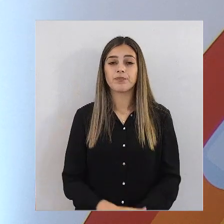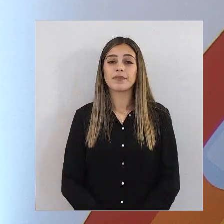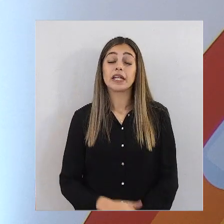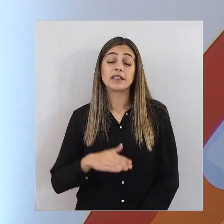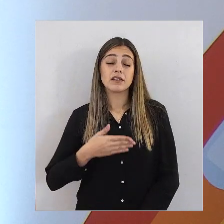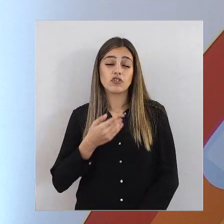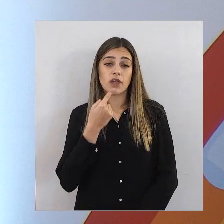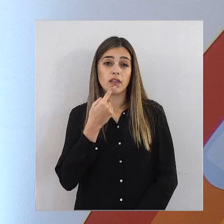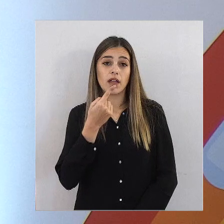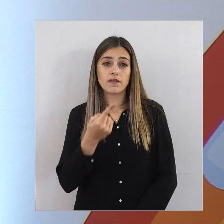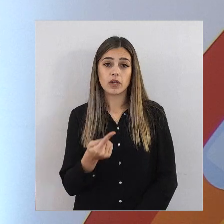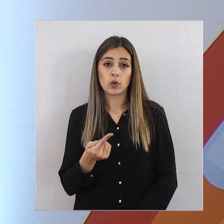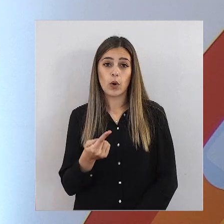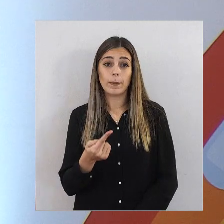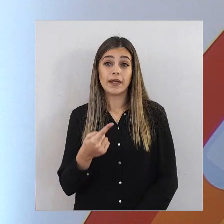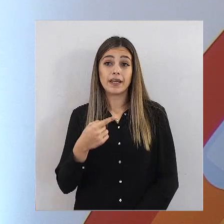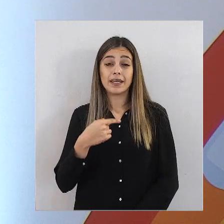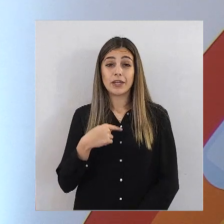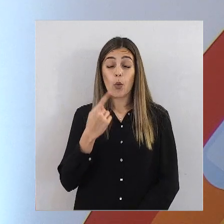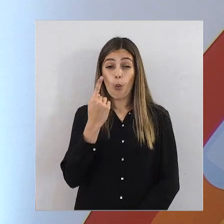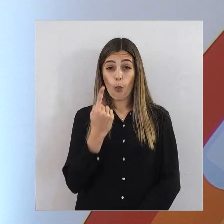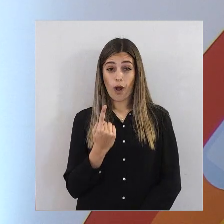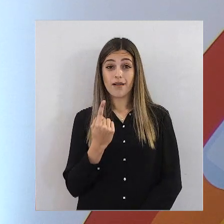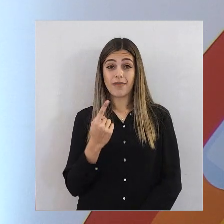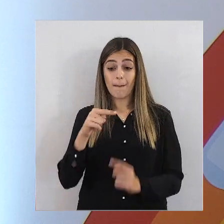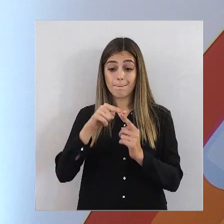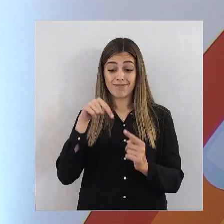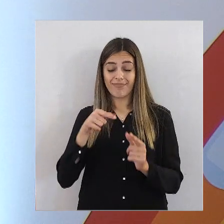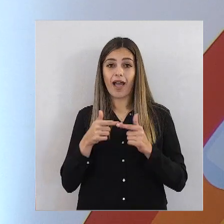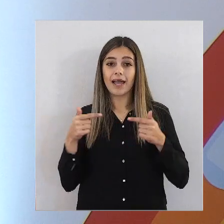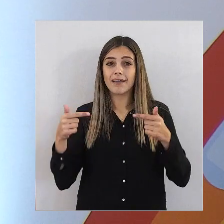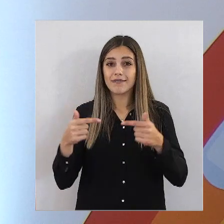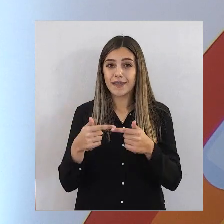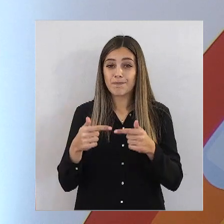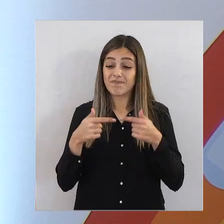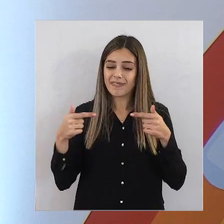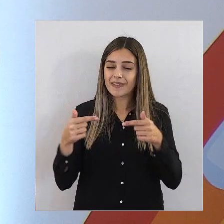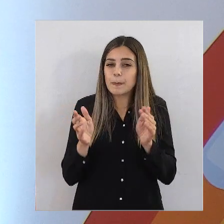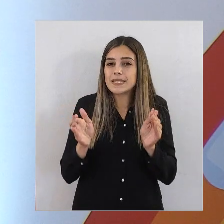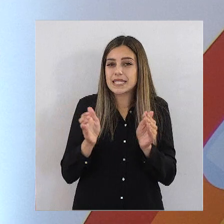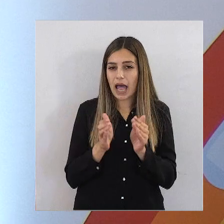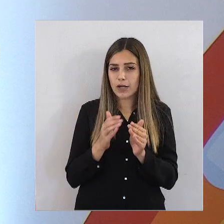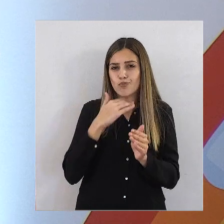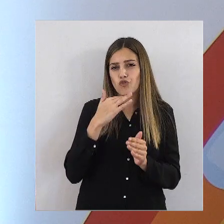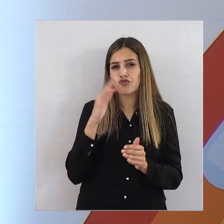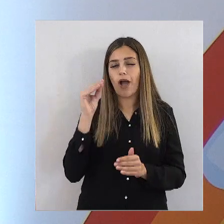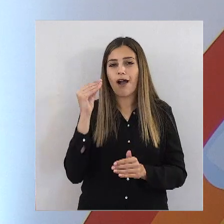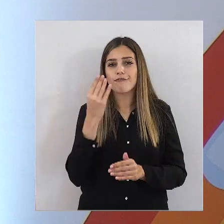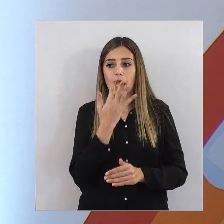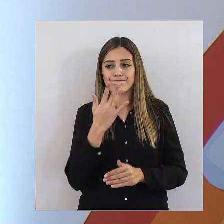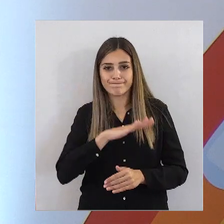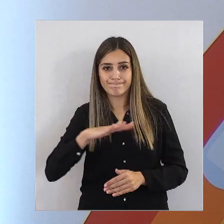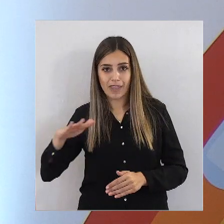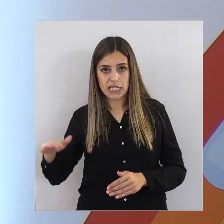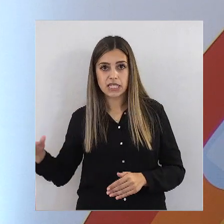I am but one of this team. Although we are small in number, over the last months, we